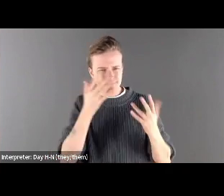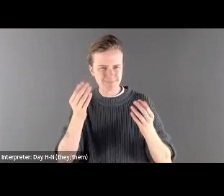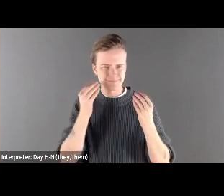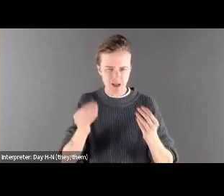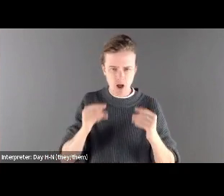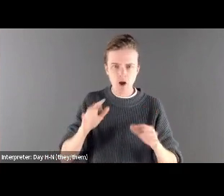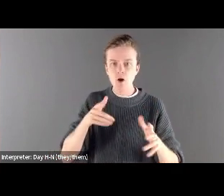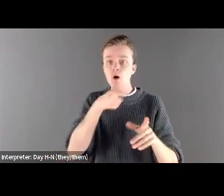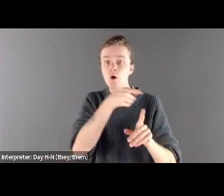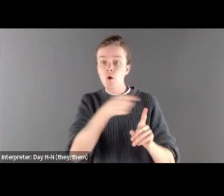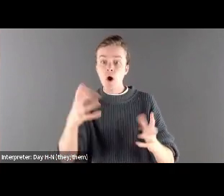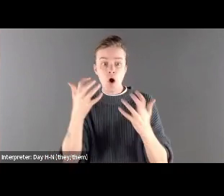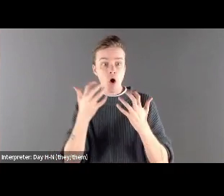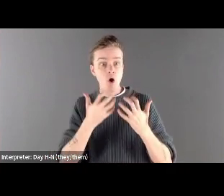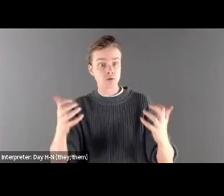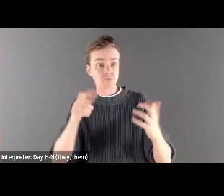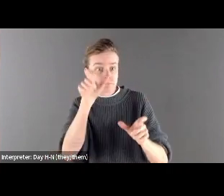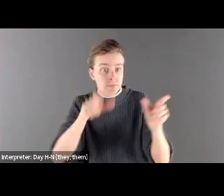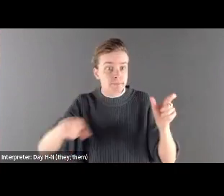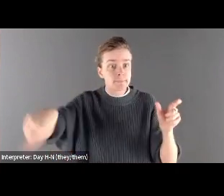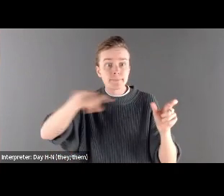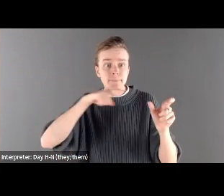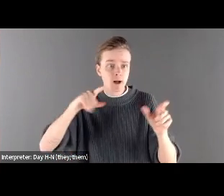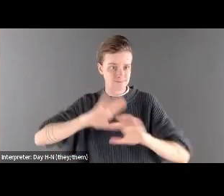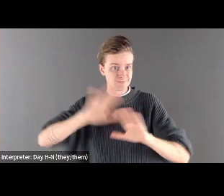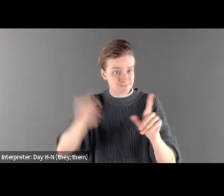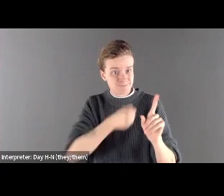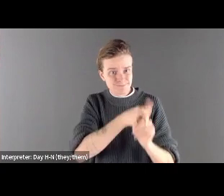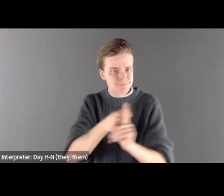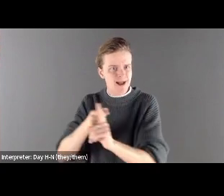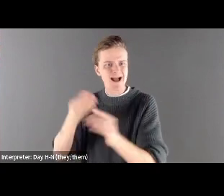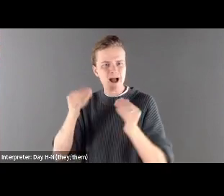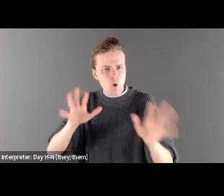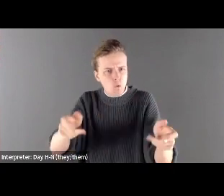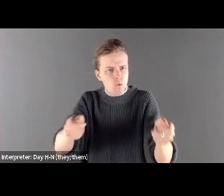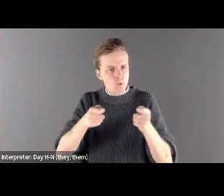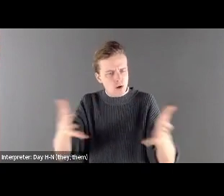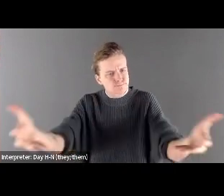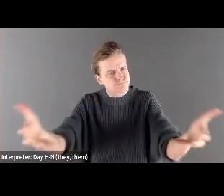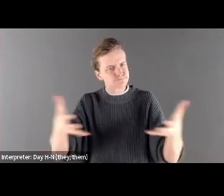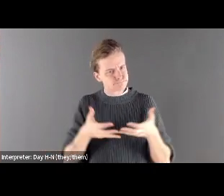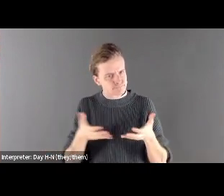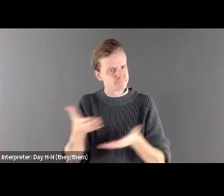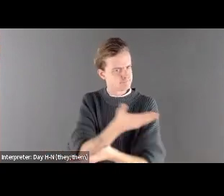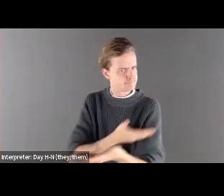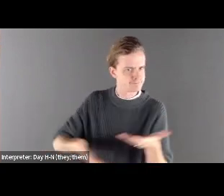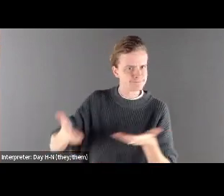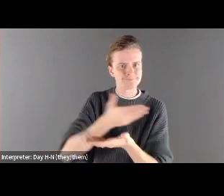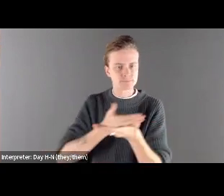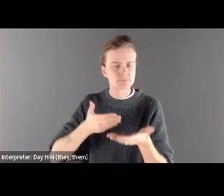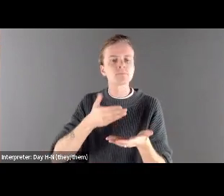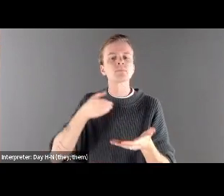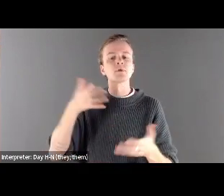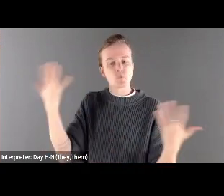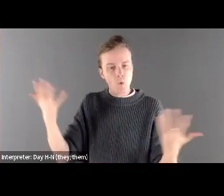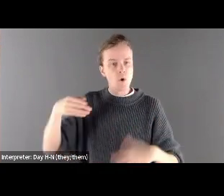the research. So part of what Amnesty has done in this instance is actually try and develop a project, a campaign around